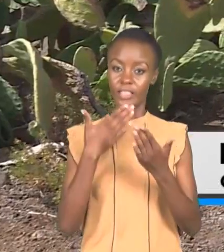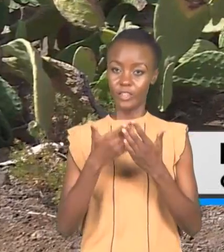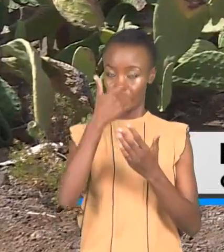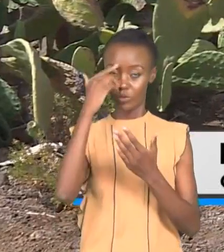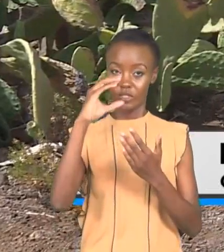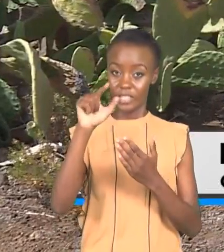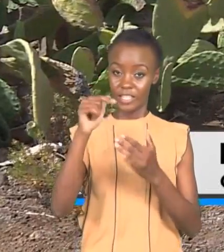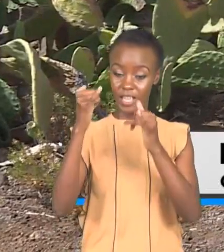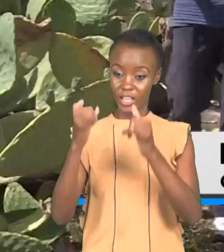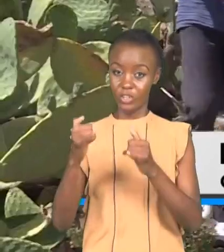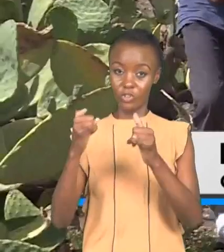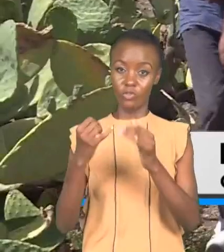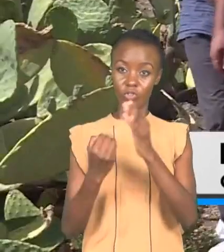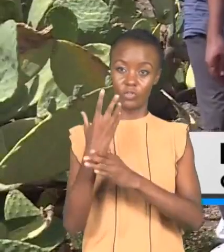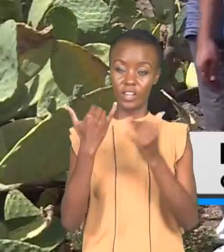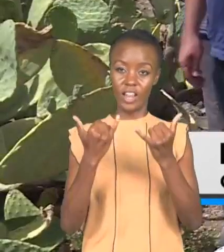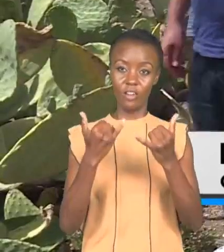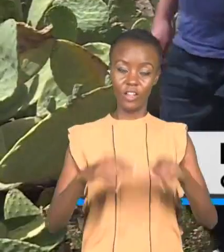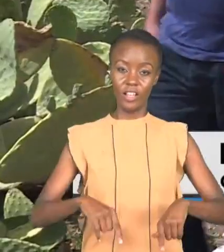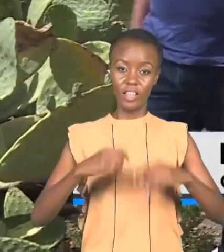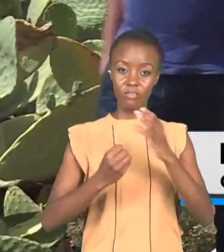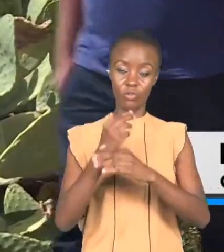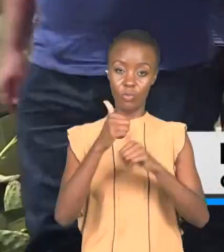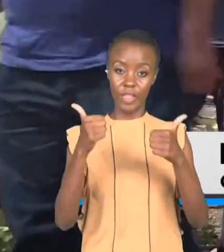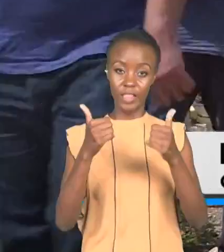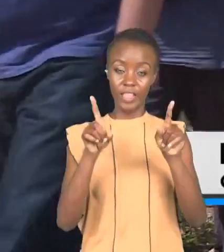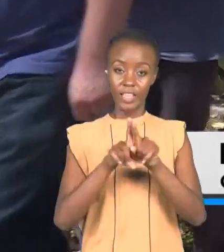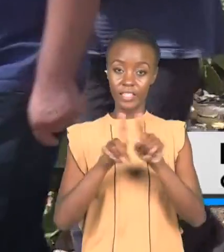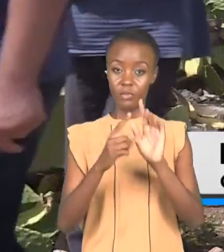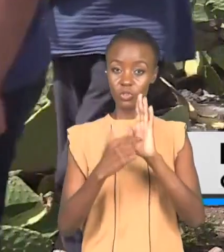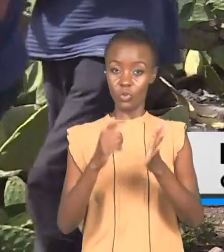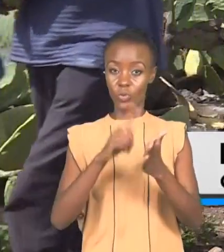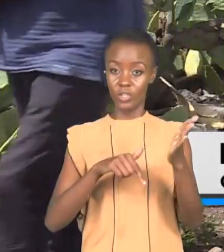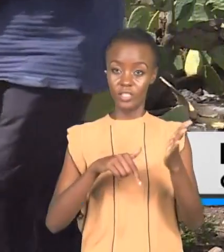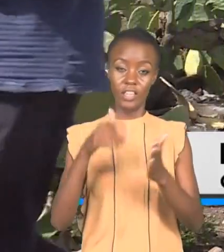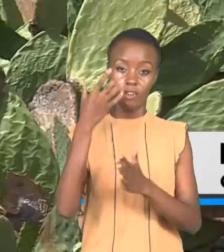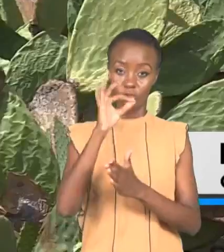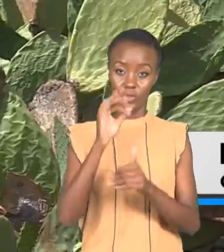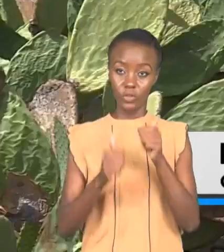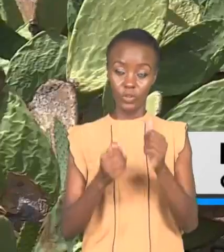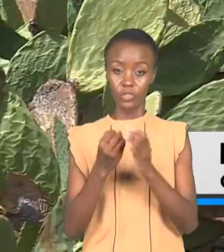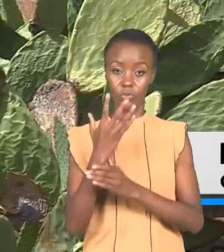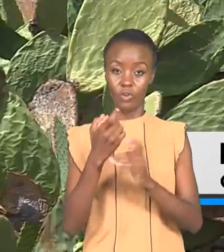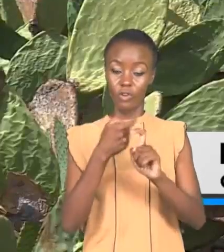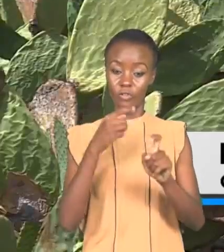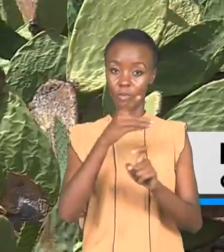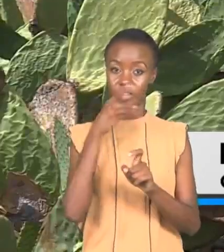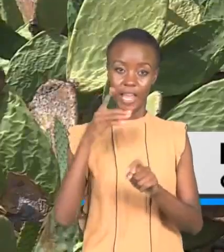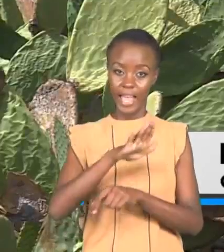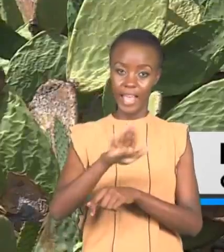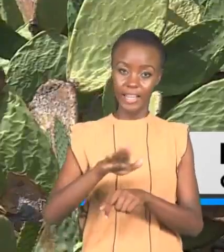their lives are steadily improving. Scientific reports indicate that the Opuntia species of the prickly pears, which thrives in arid regions